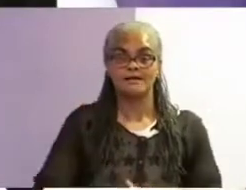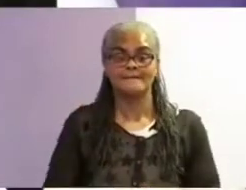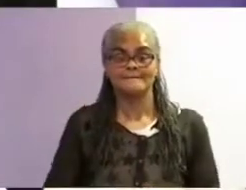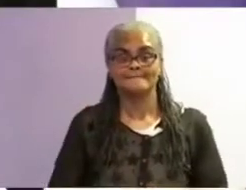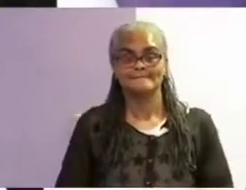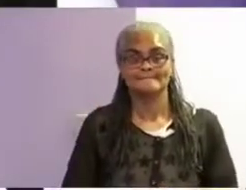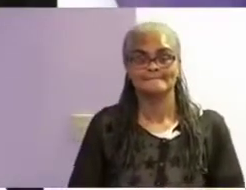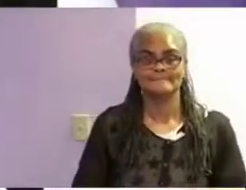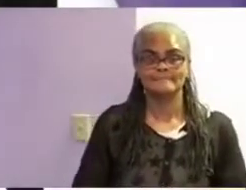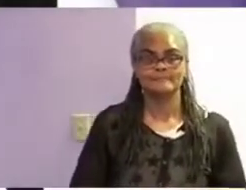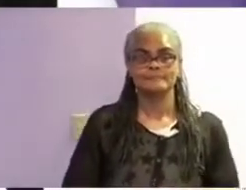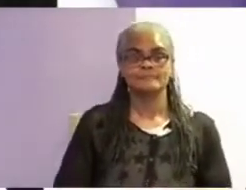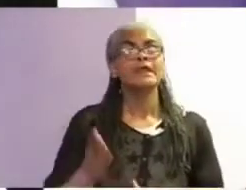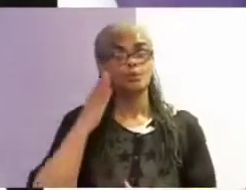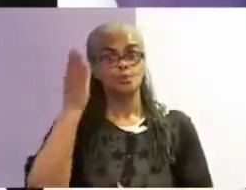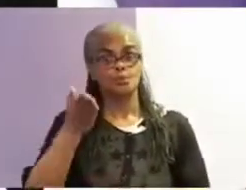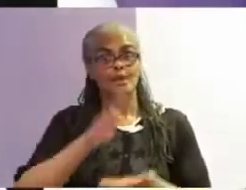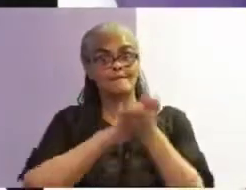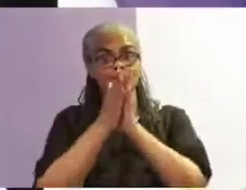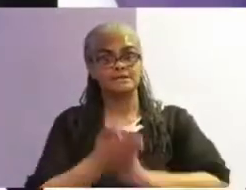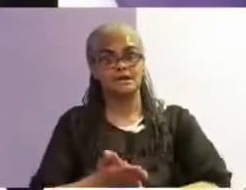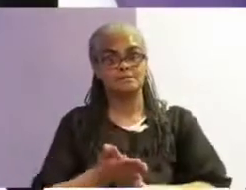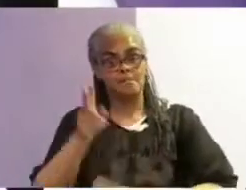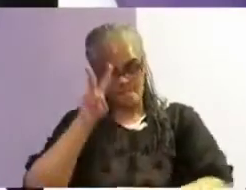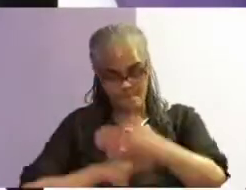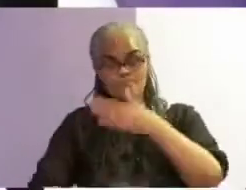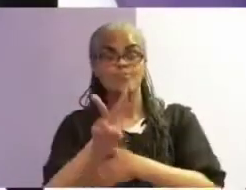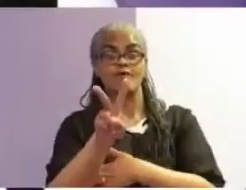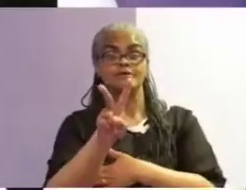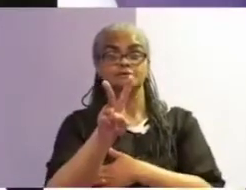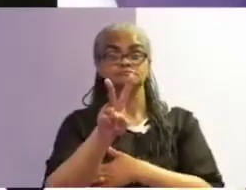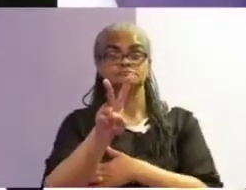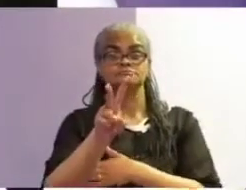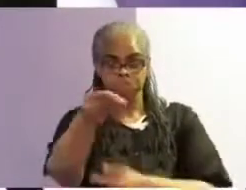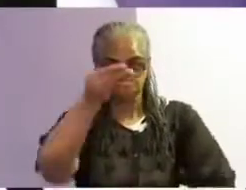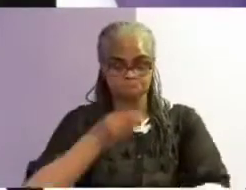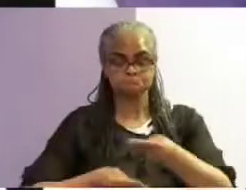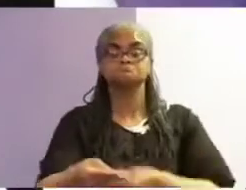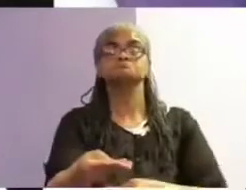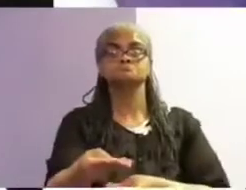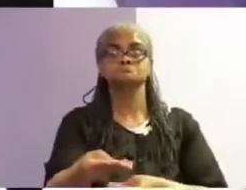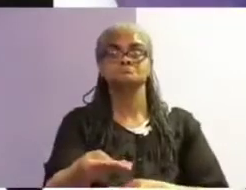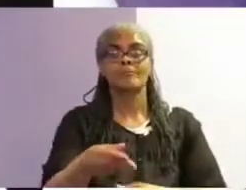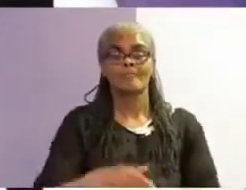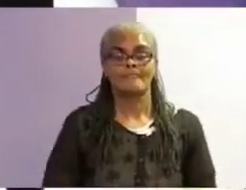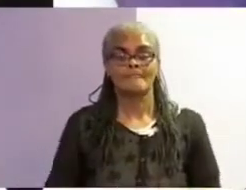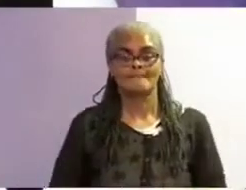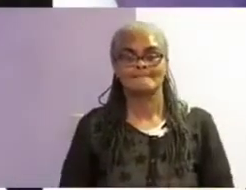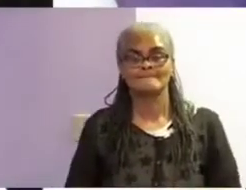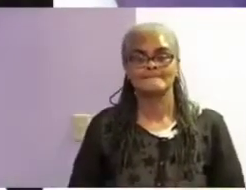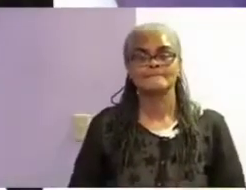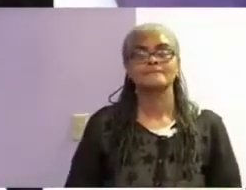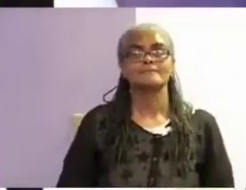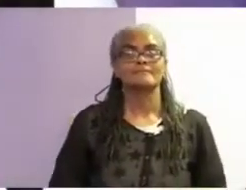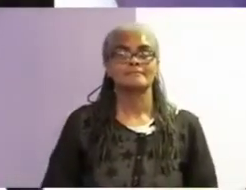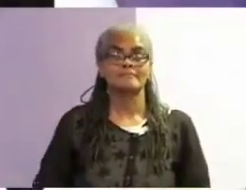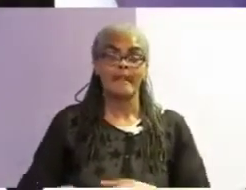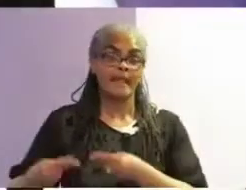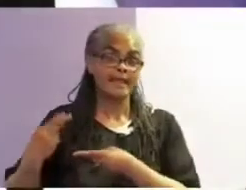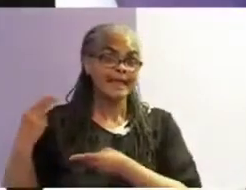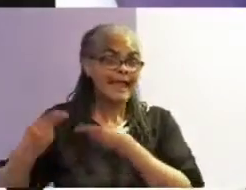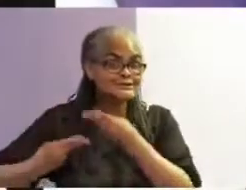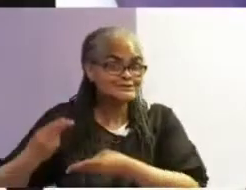He's going to be the prophet in your place. History tells us it took 10